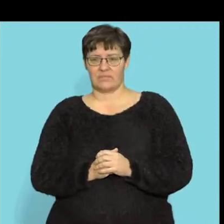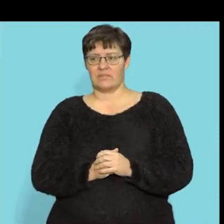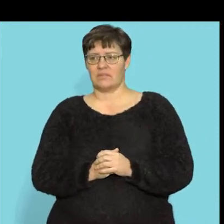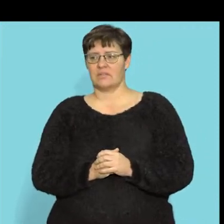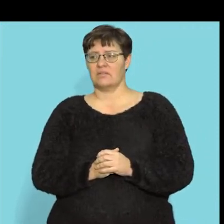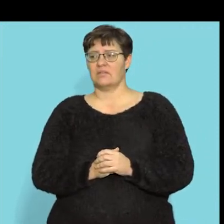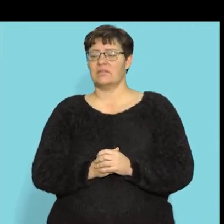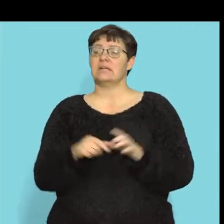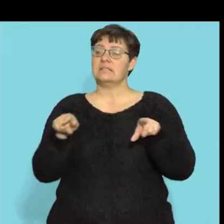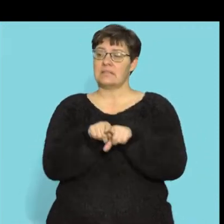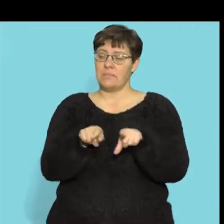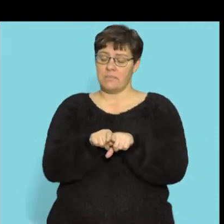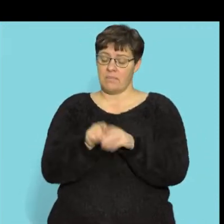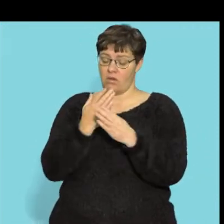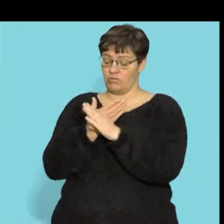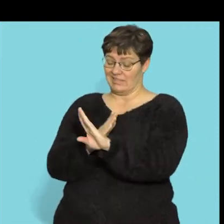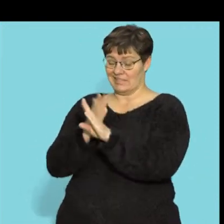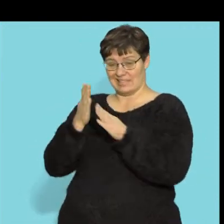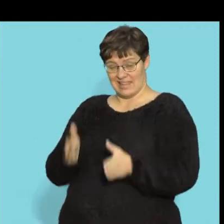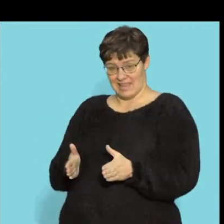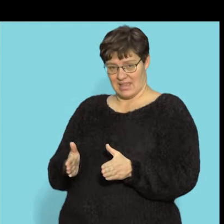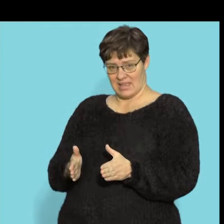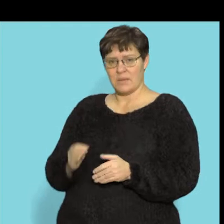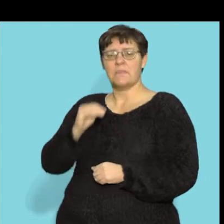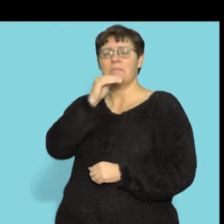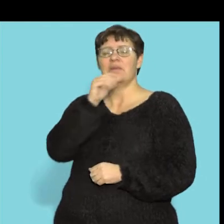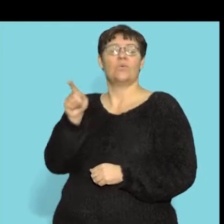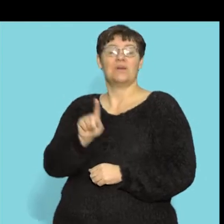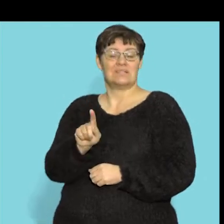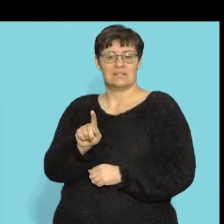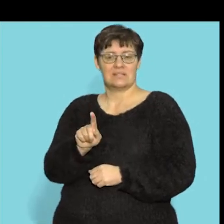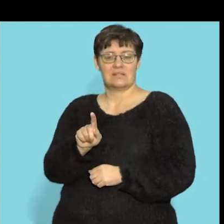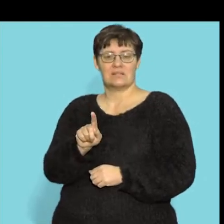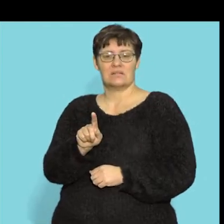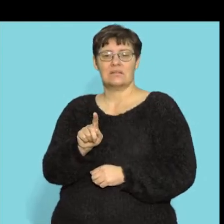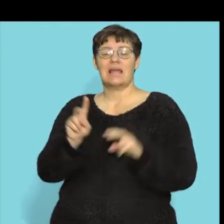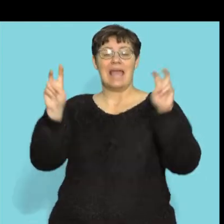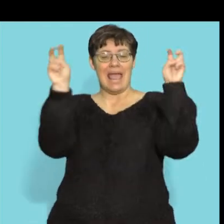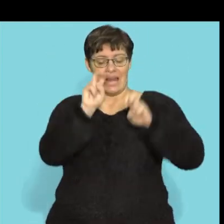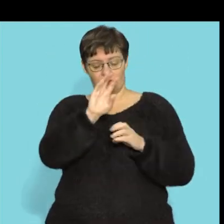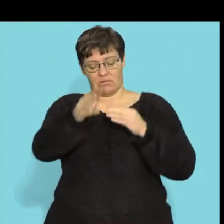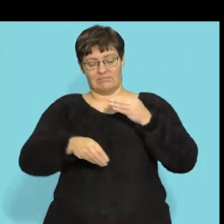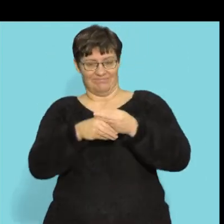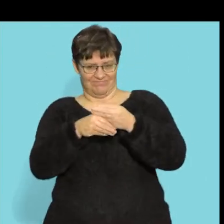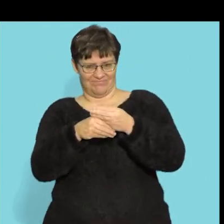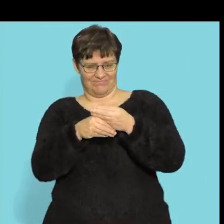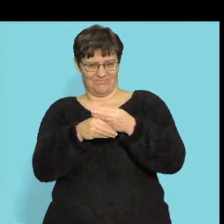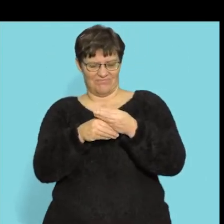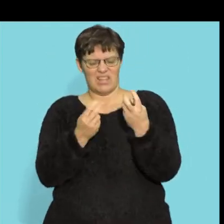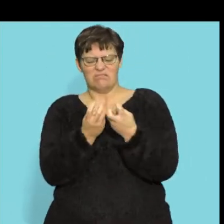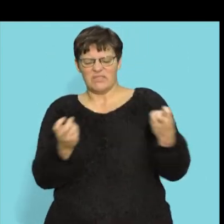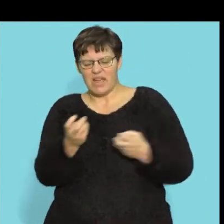also know that a resistor, in essence, is actually an electrical component or a